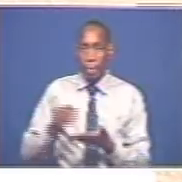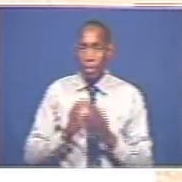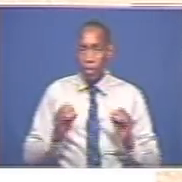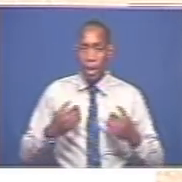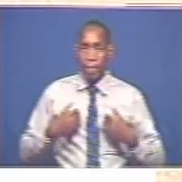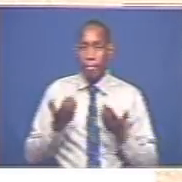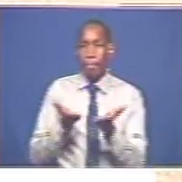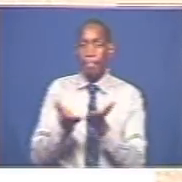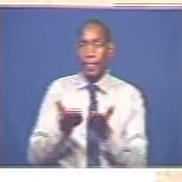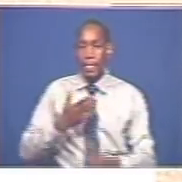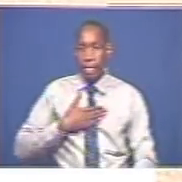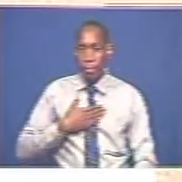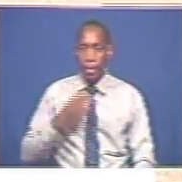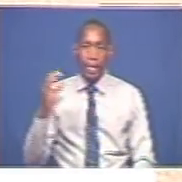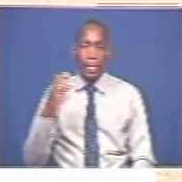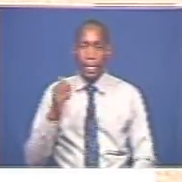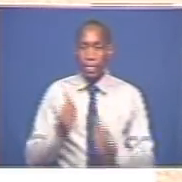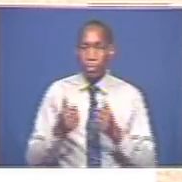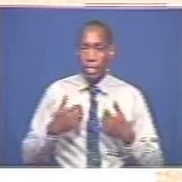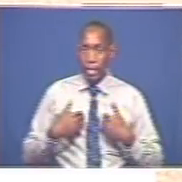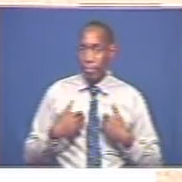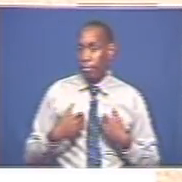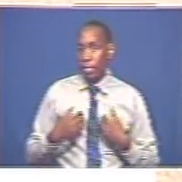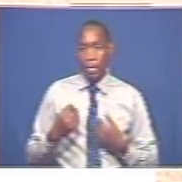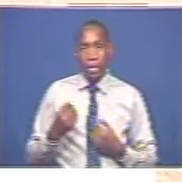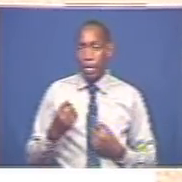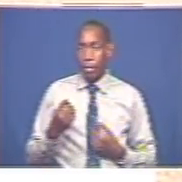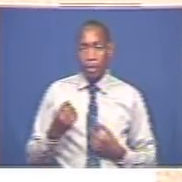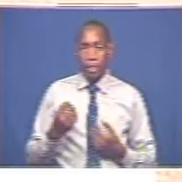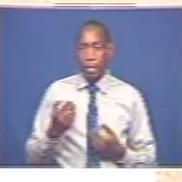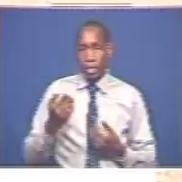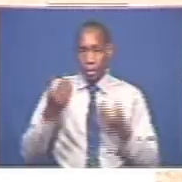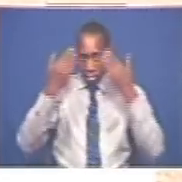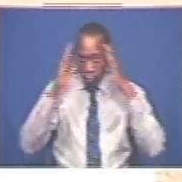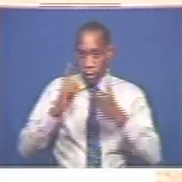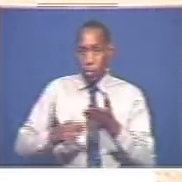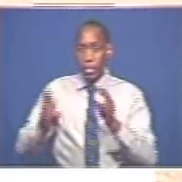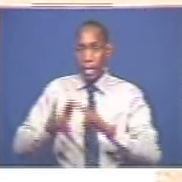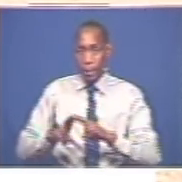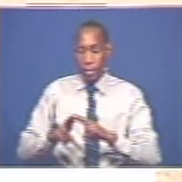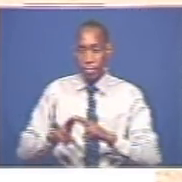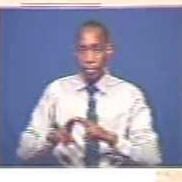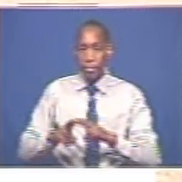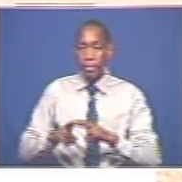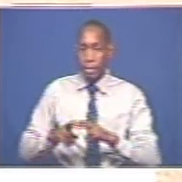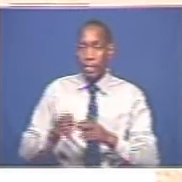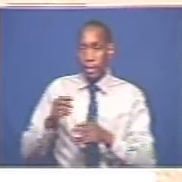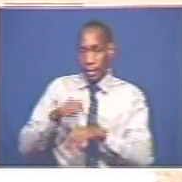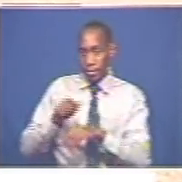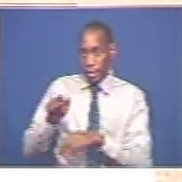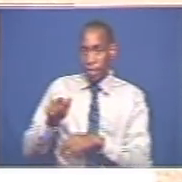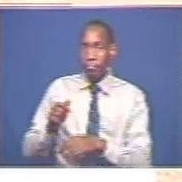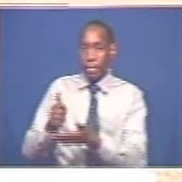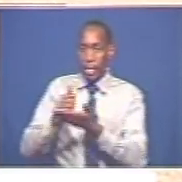own business. The clients that you have don't understand what's going on. So that's when I actually sought help. But before then,